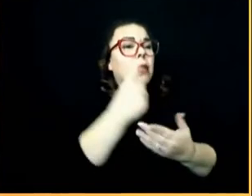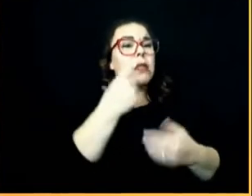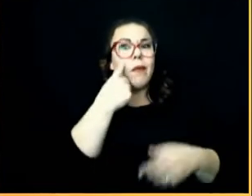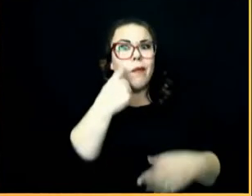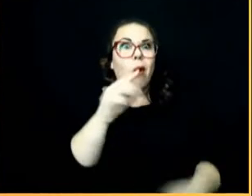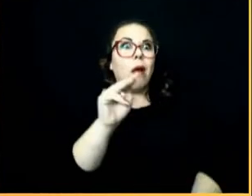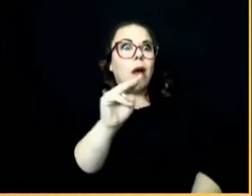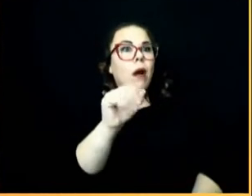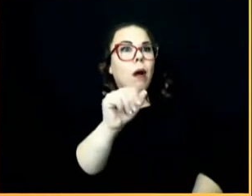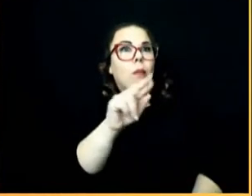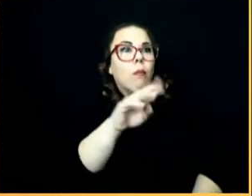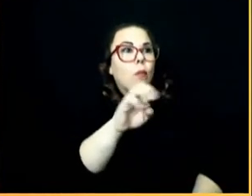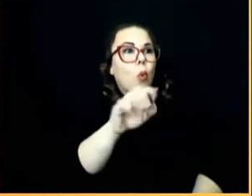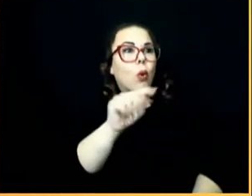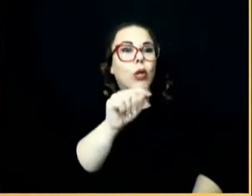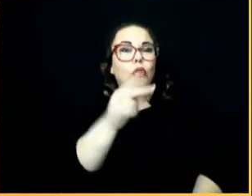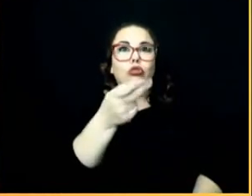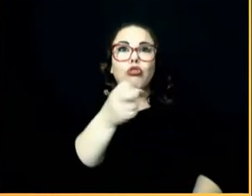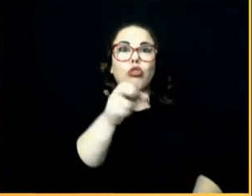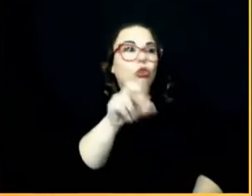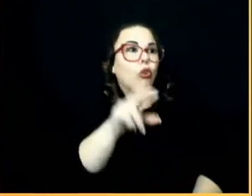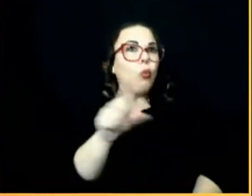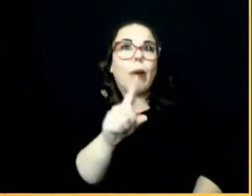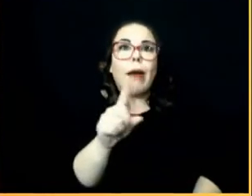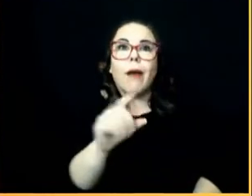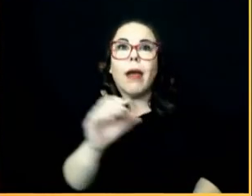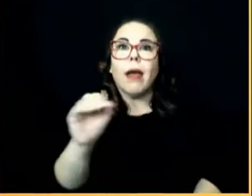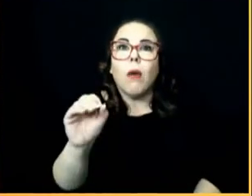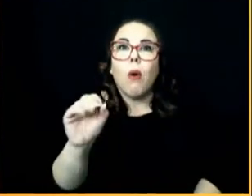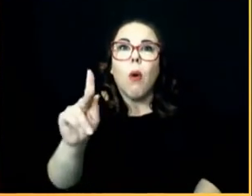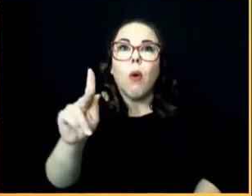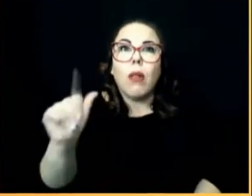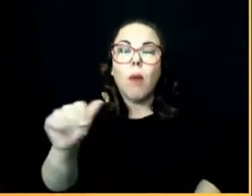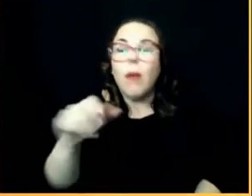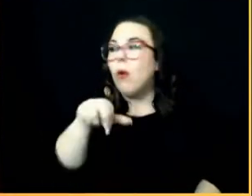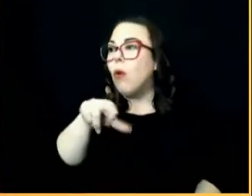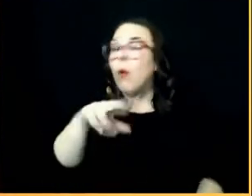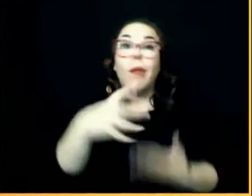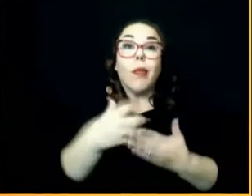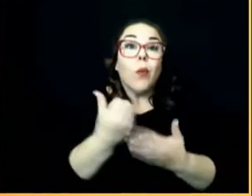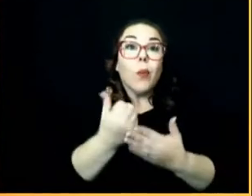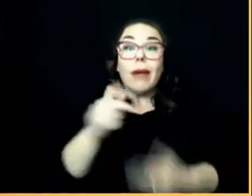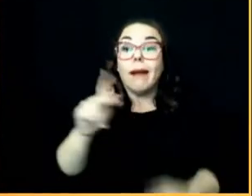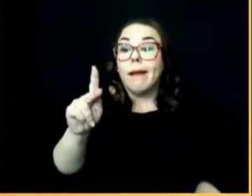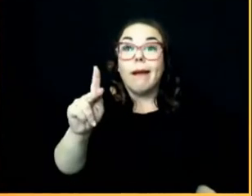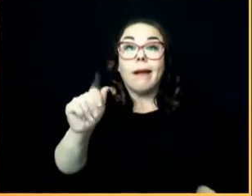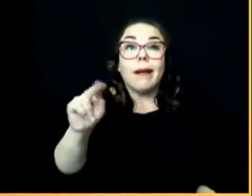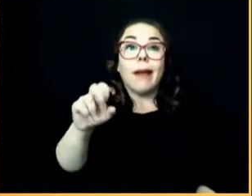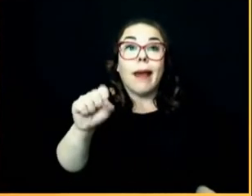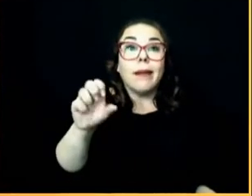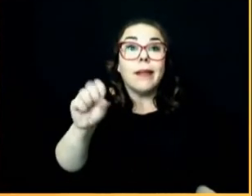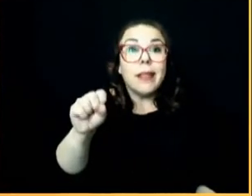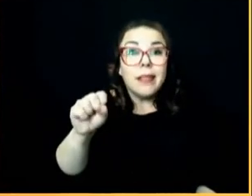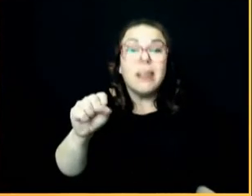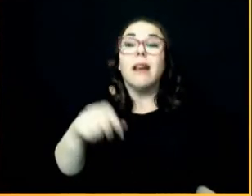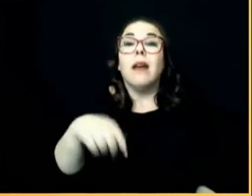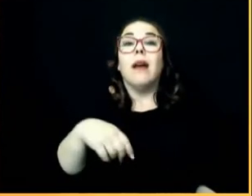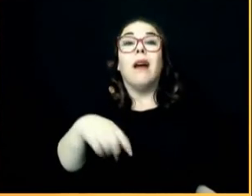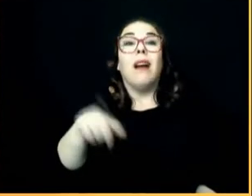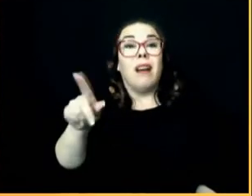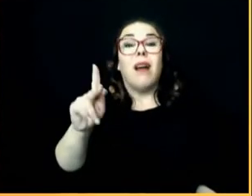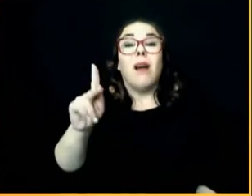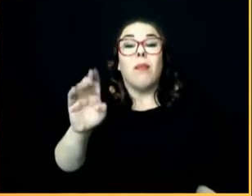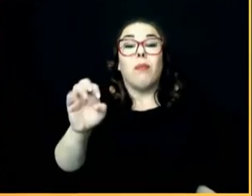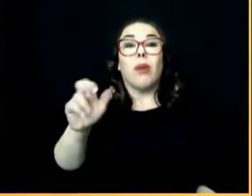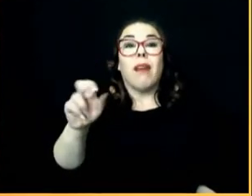who would ever think that? Or as you say, wins in Kansas, or even Brianna Tatone. She had a really tough race, I think, in an area